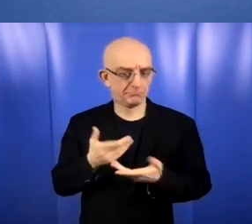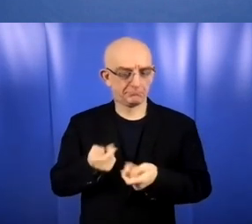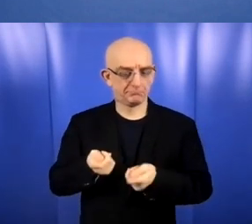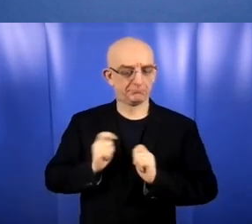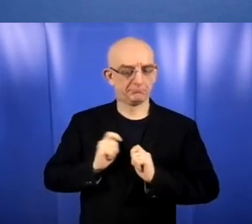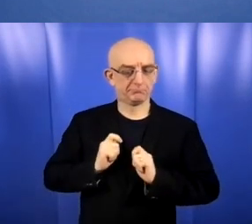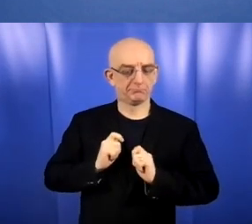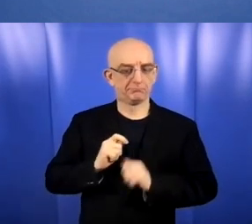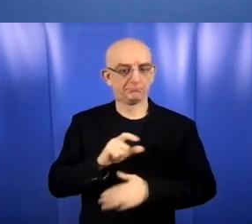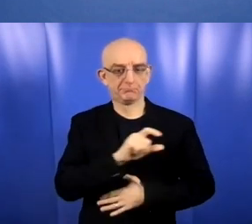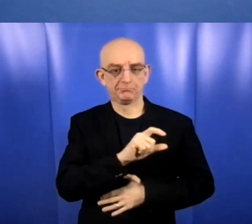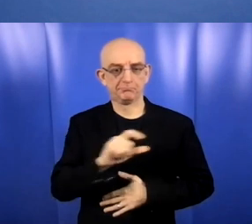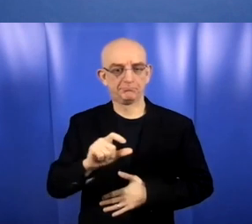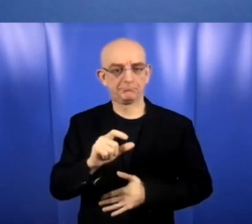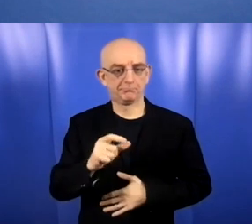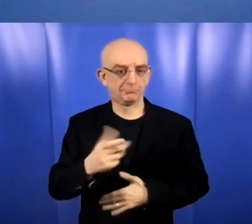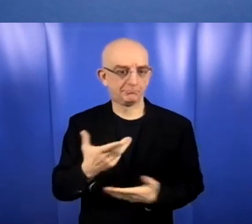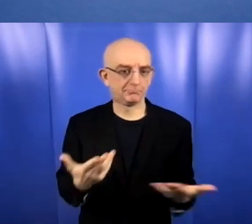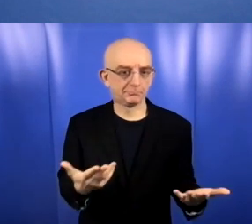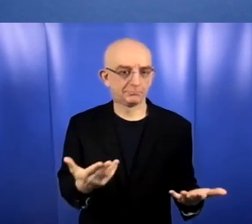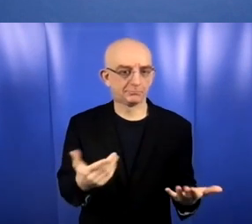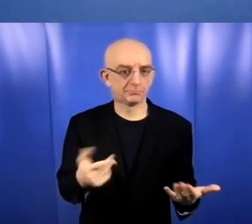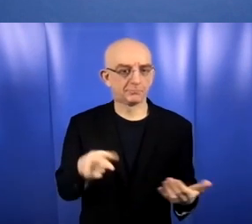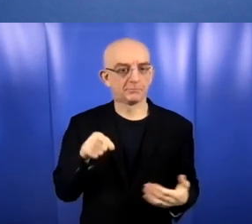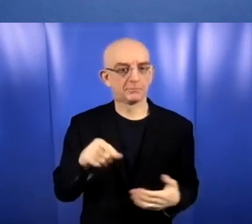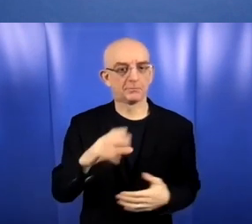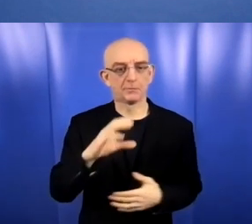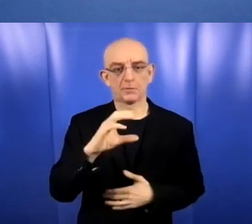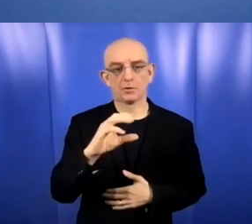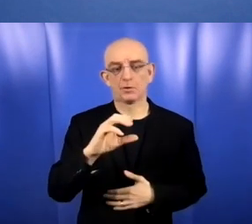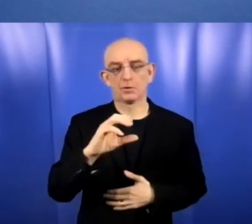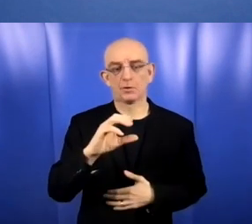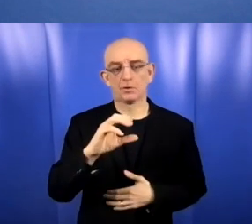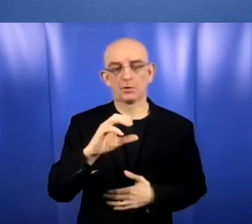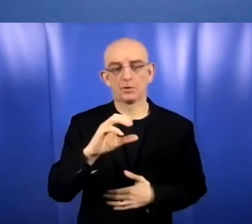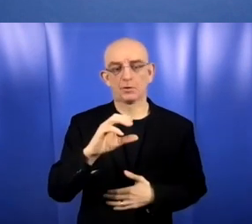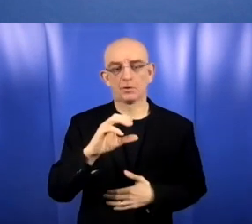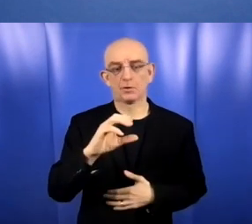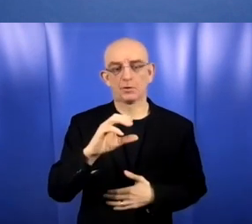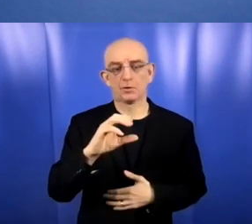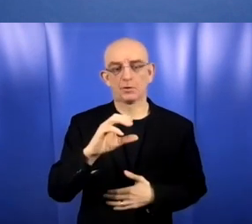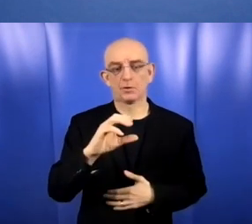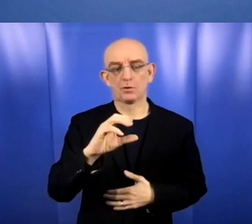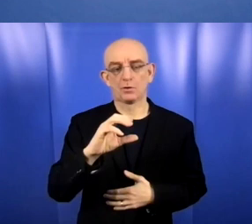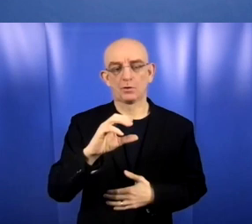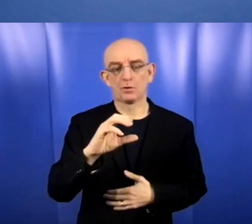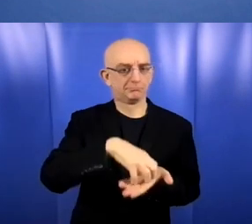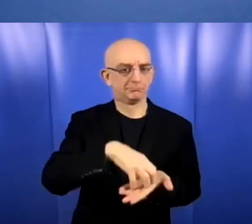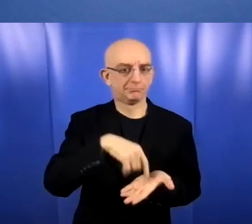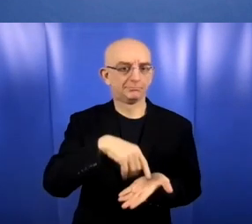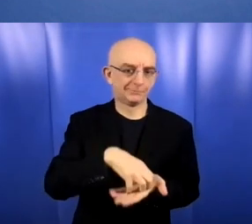of Sanctuary. We're offering scholarships, but much more. We're engaging with displaced persons who are in the United